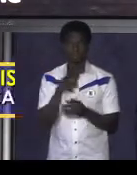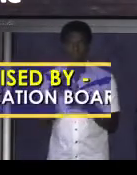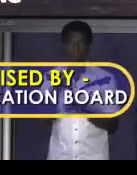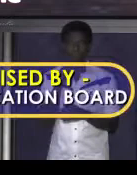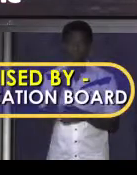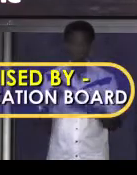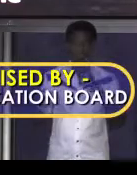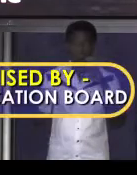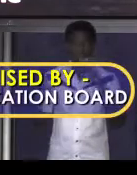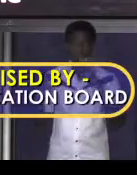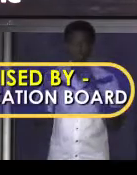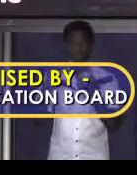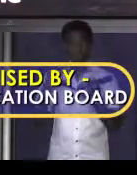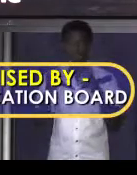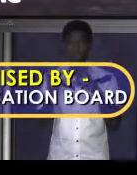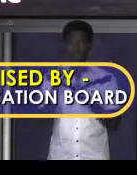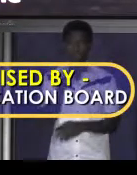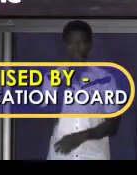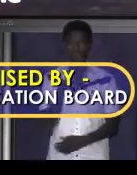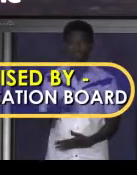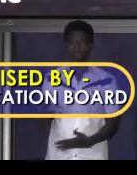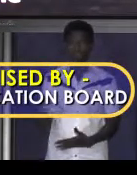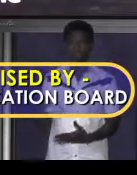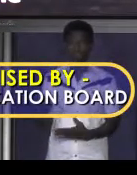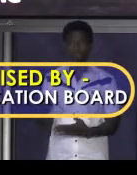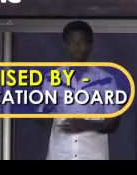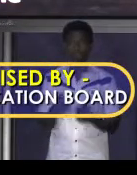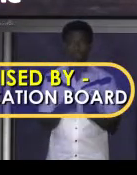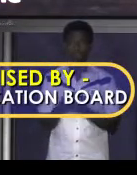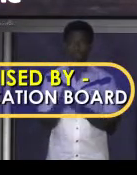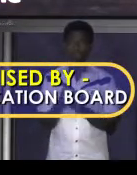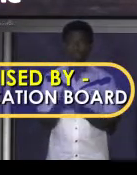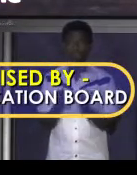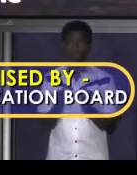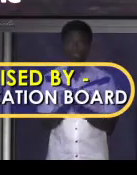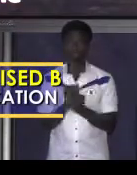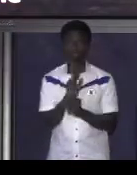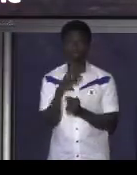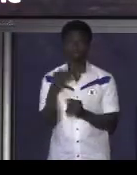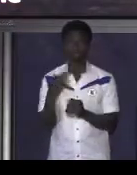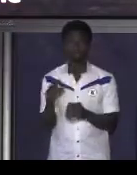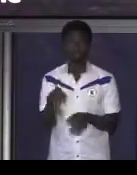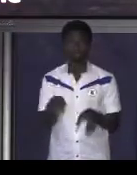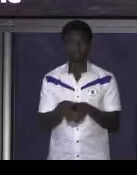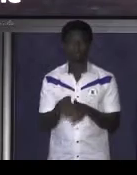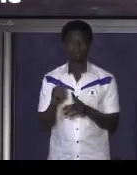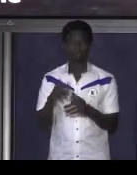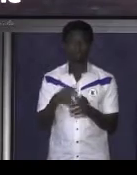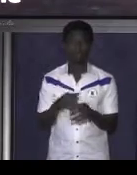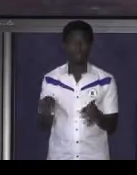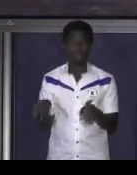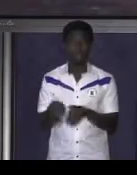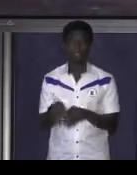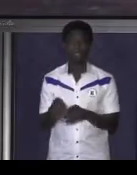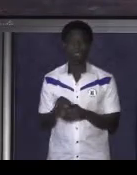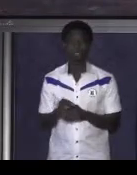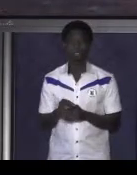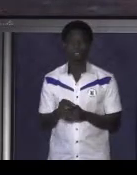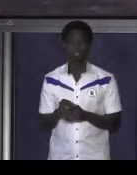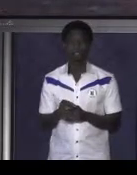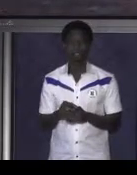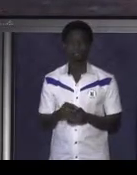you're comparing two things together with the use of like or as. Simile.